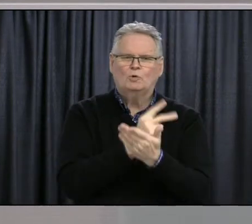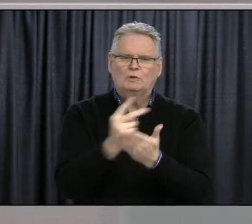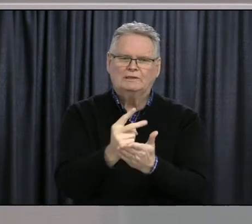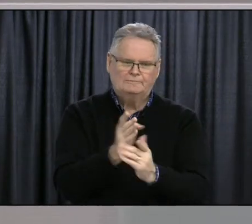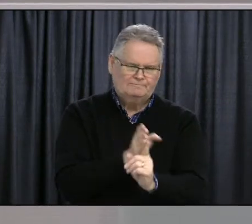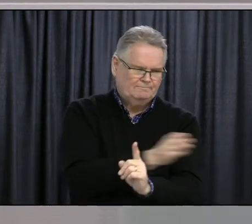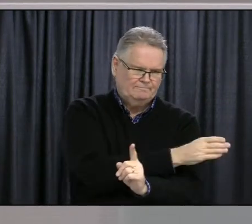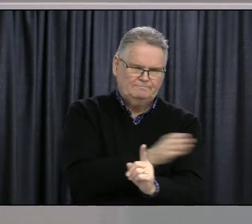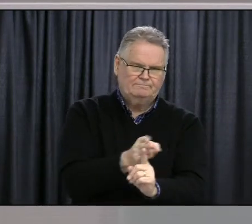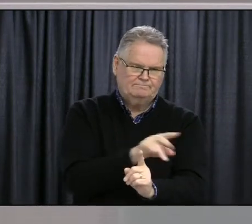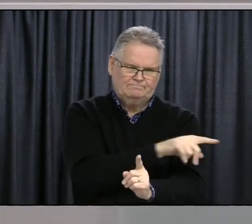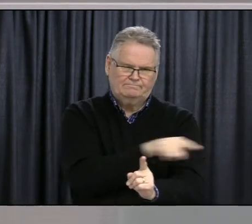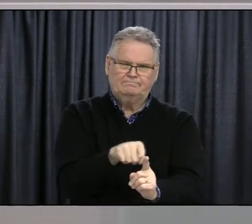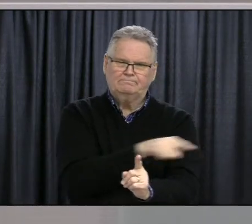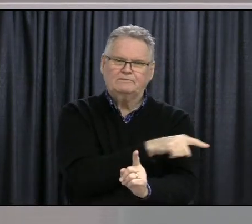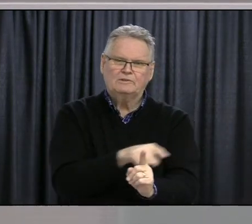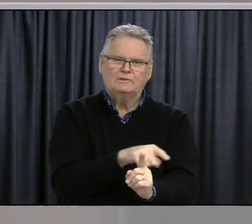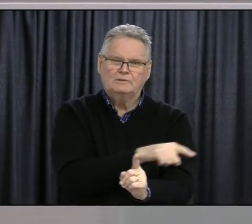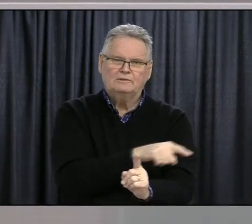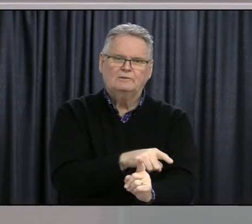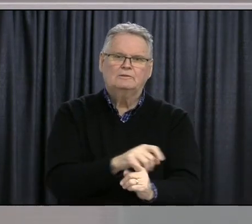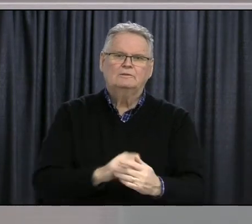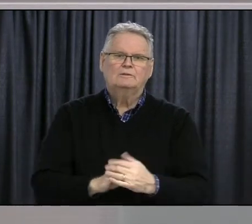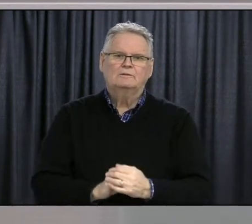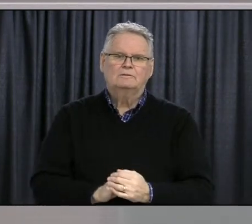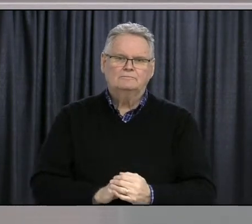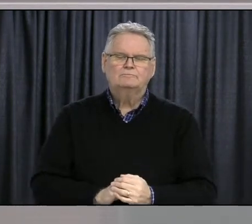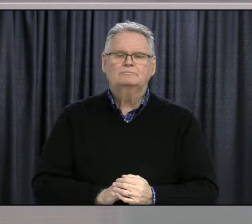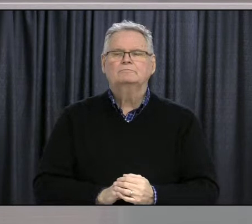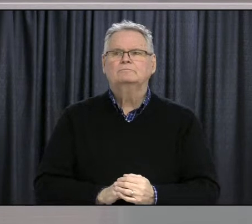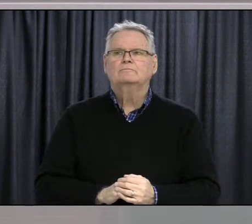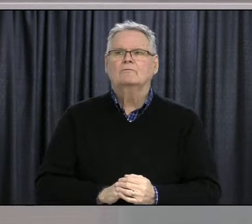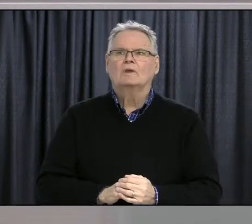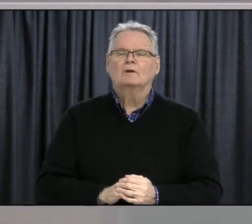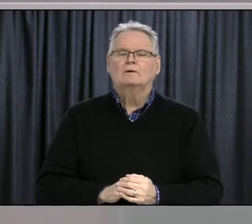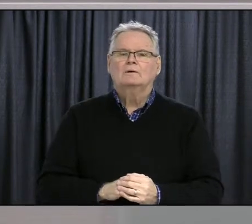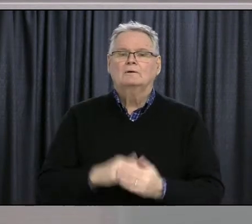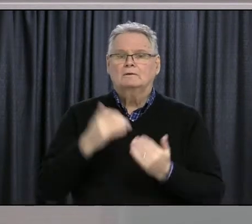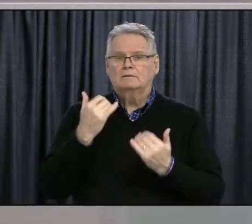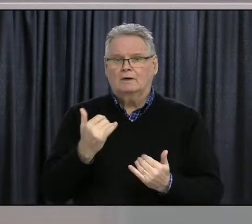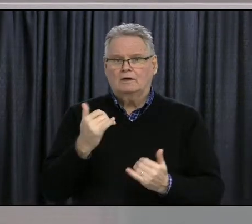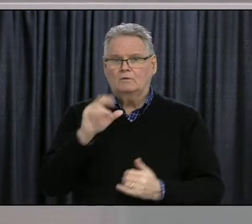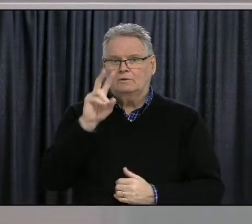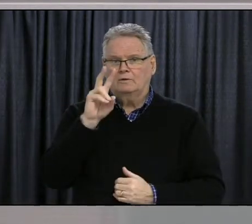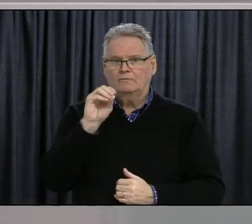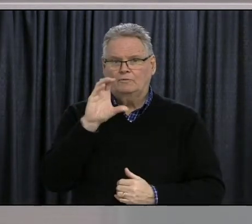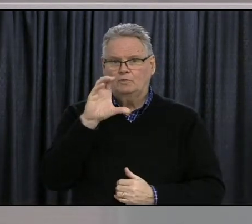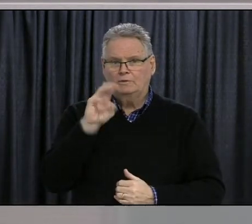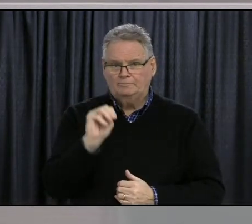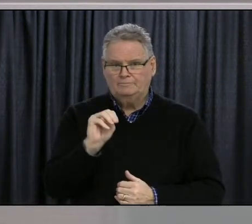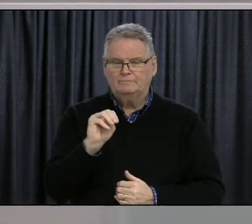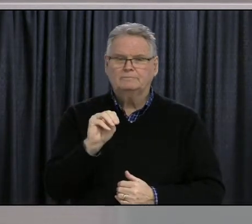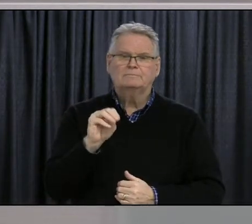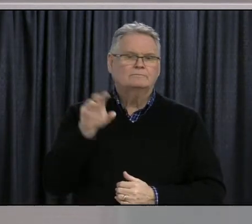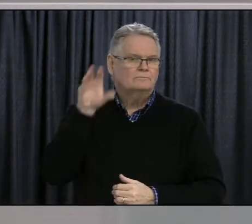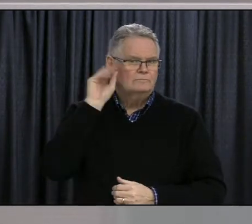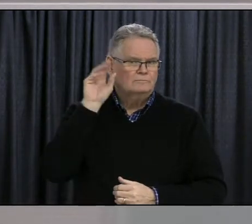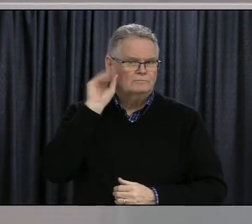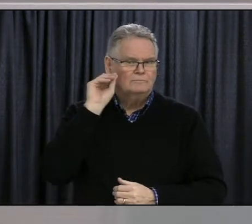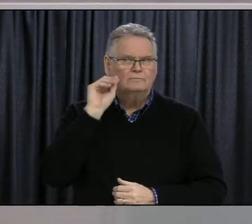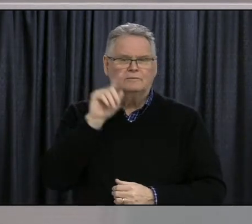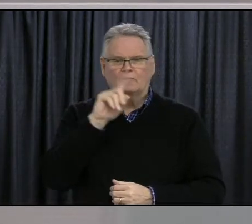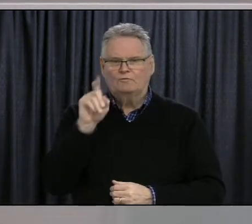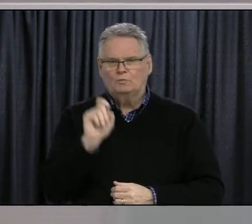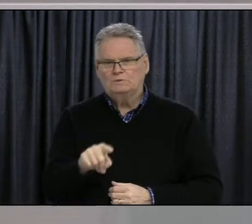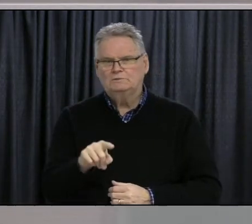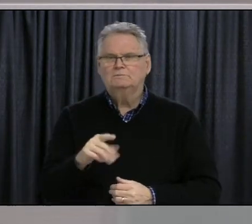questions are from Richard Duggan with VOCM. Please go ahead. Thank you. With this new cluster,